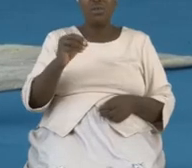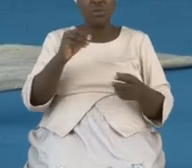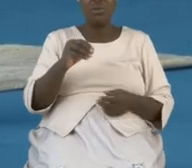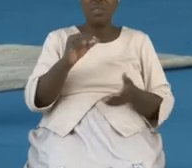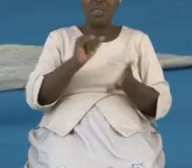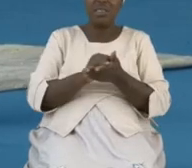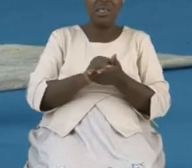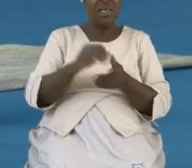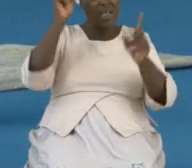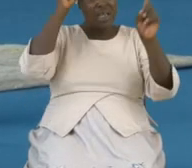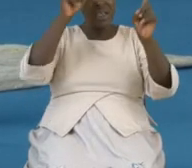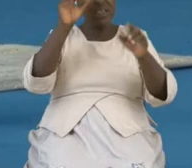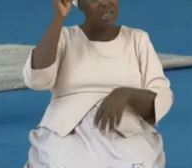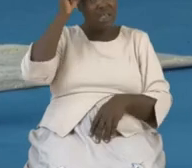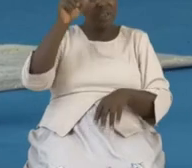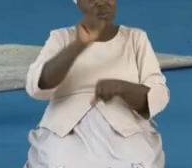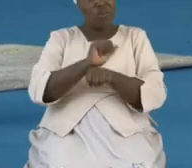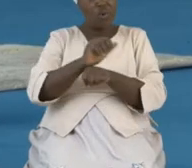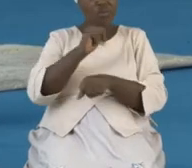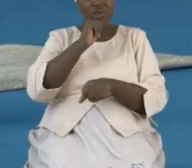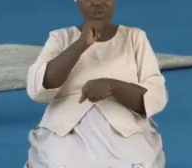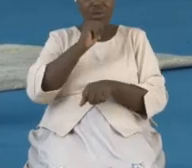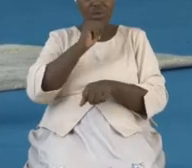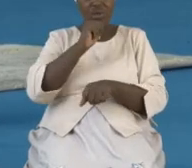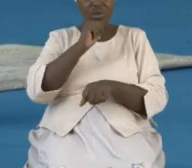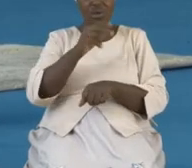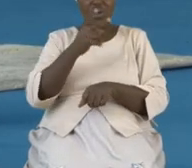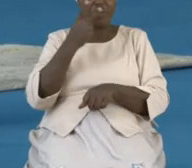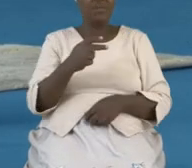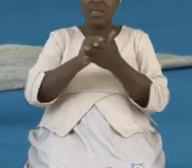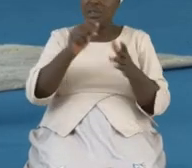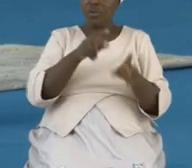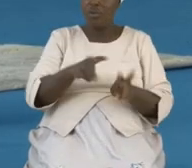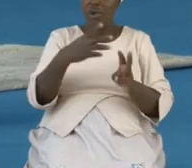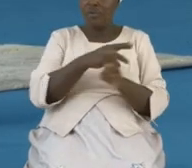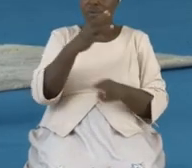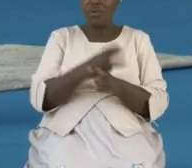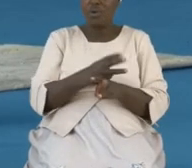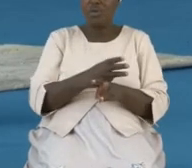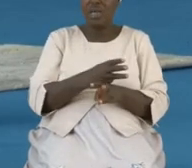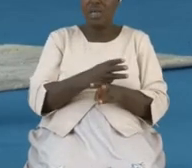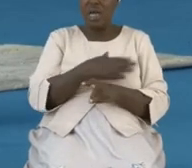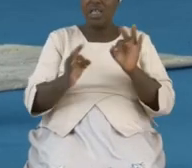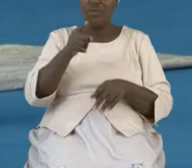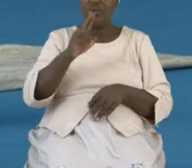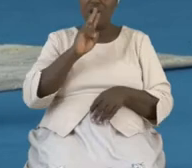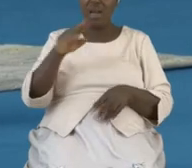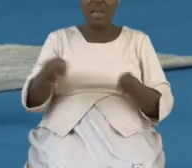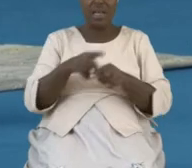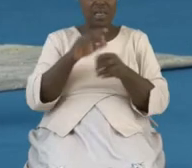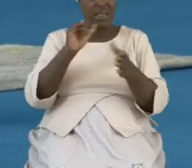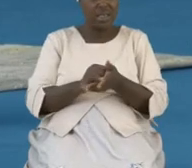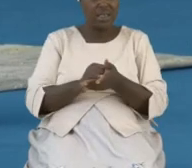should be reproved. That's the way of the world. And if we're like that, we're corrupt like the